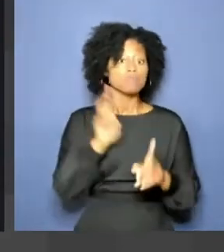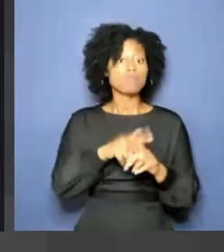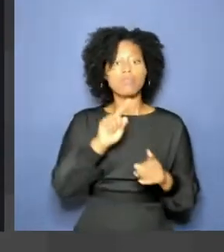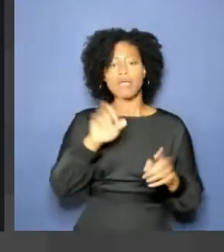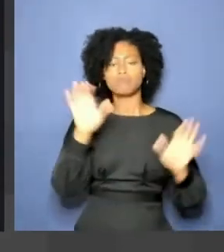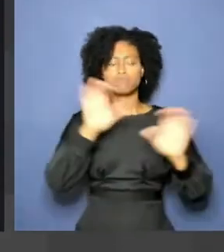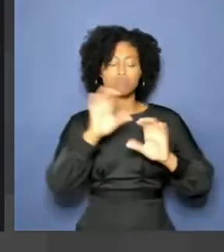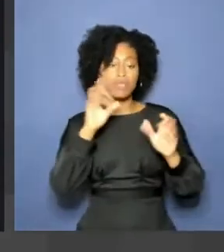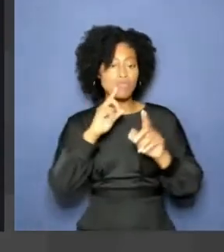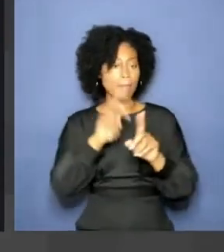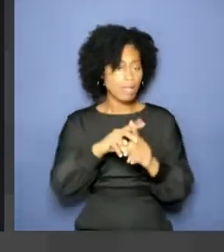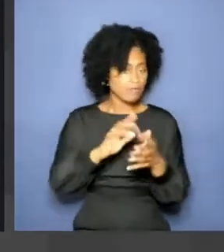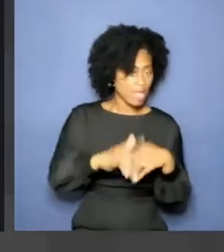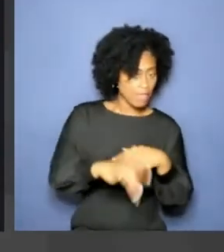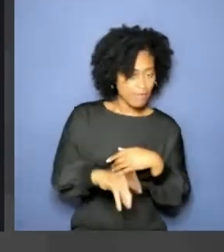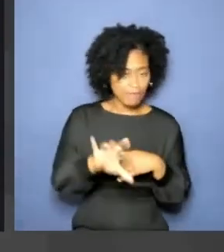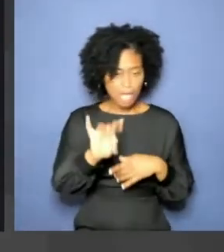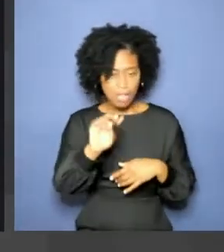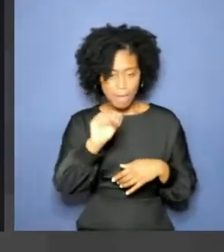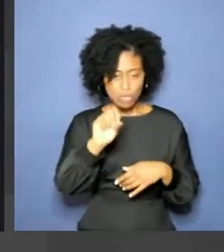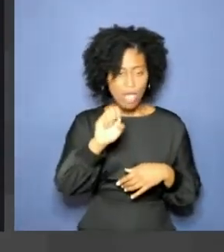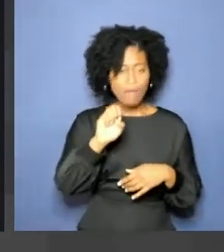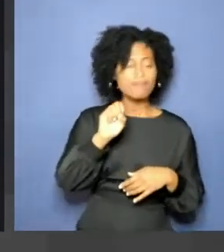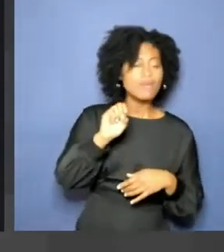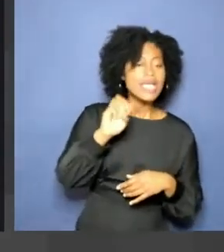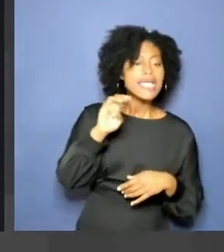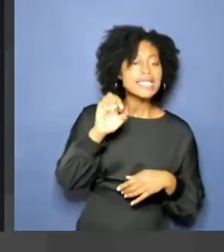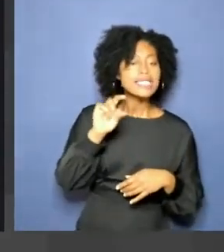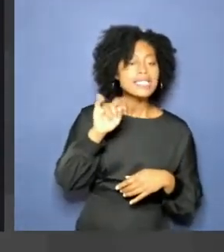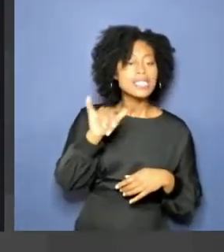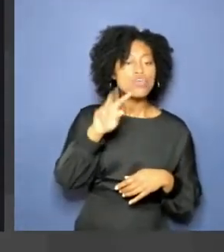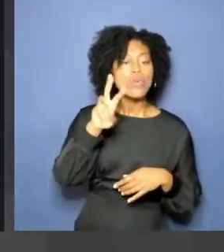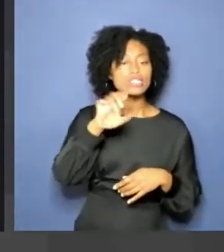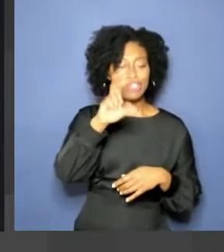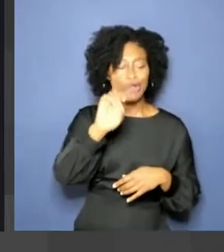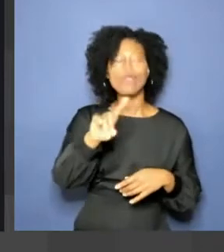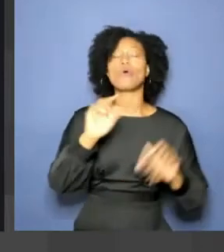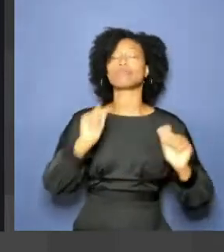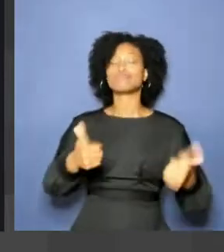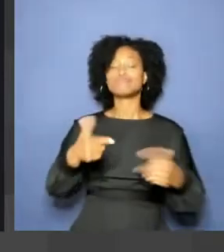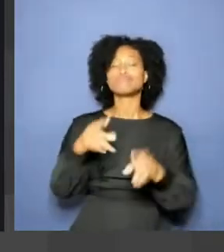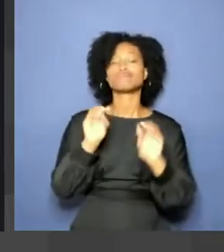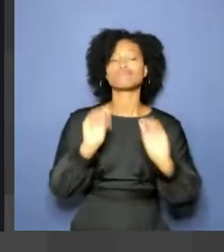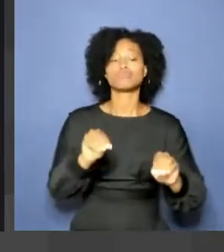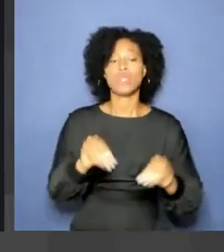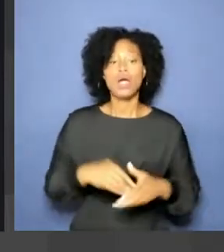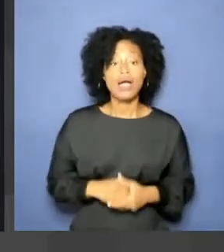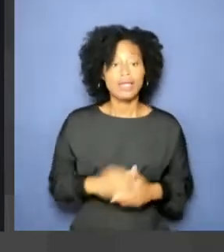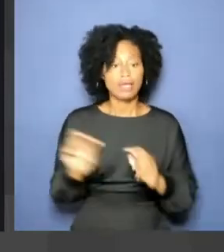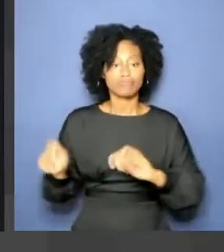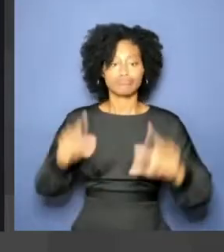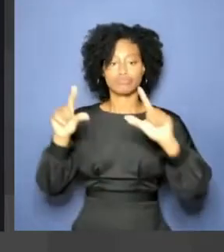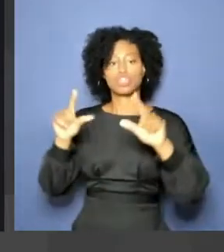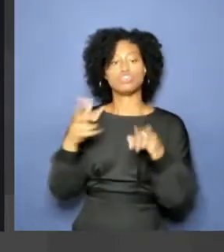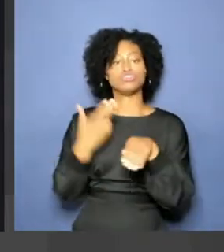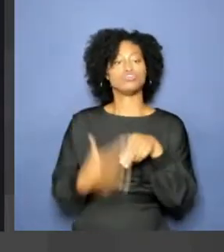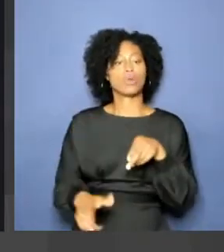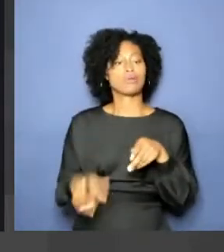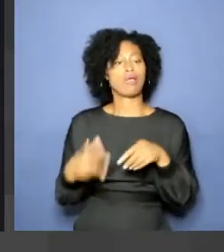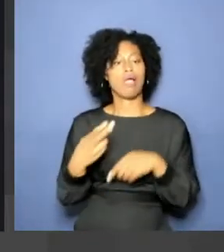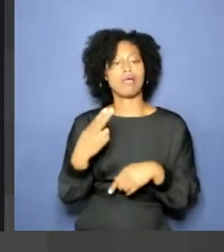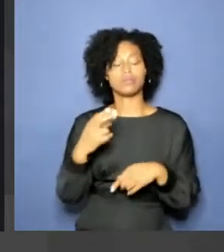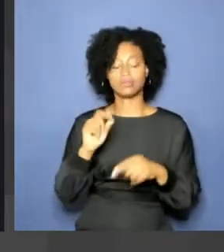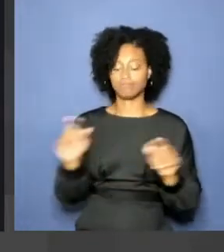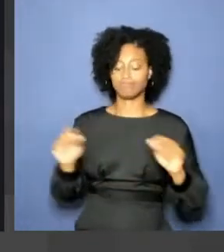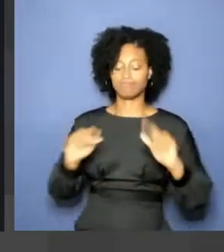Entity Wizard, and press install. That brings up this handy shortcut on the start screen. Let's go! I'm going to pick a